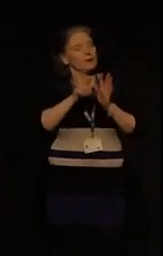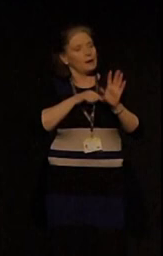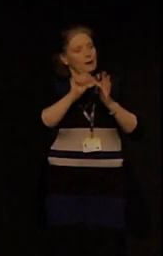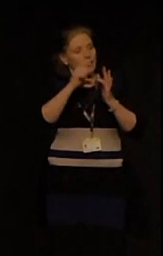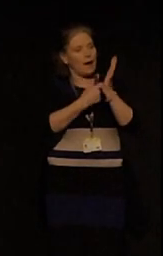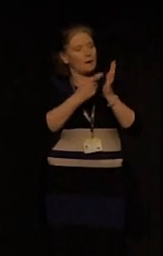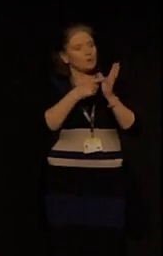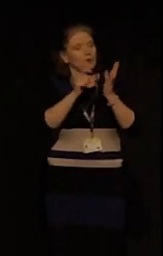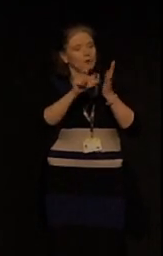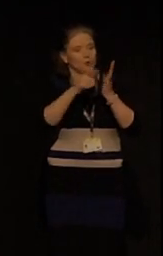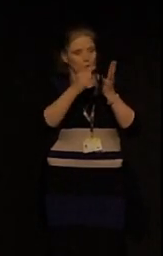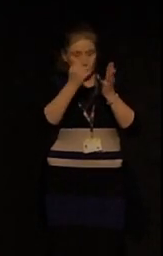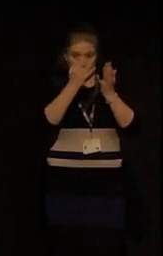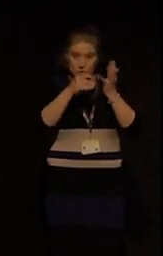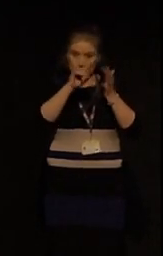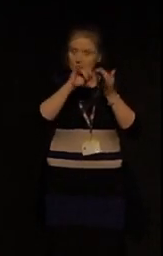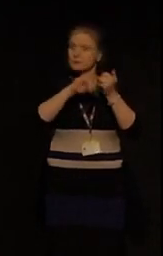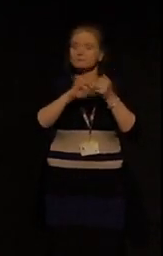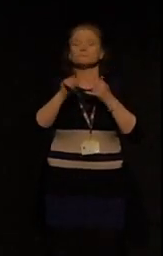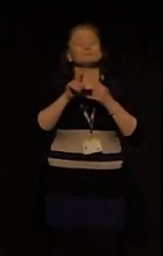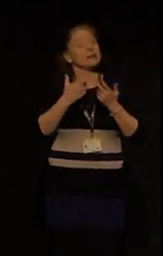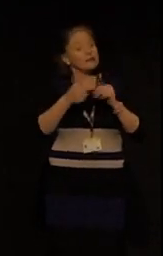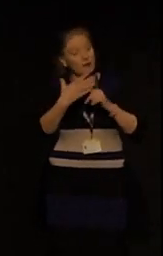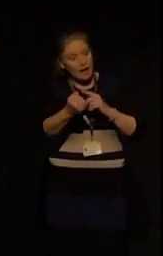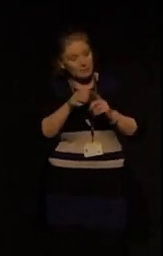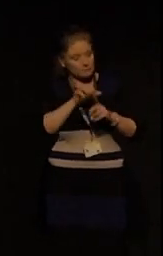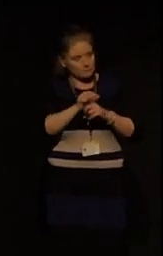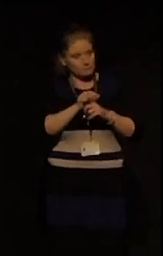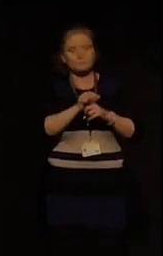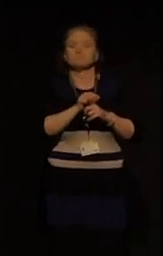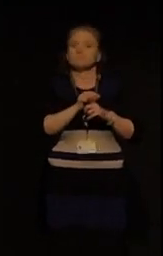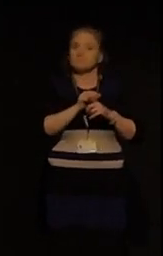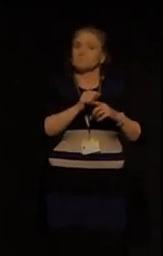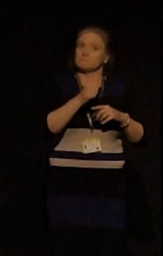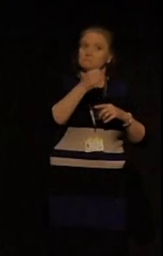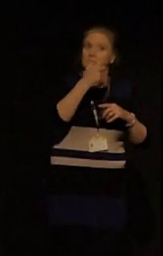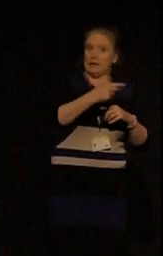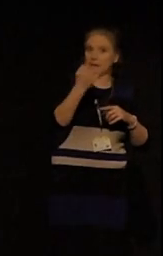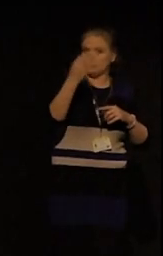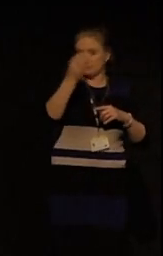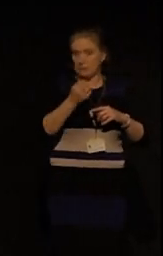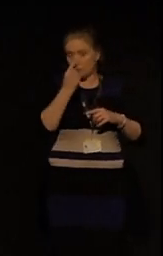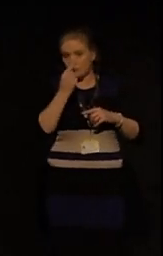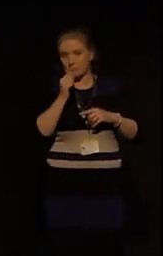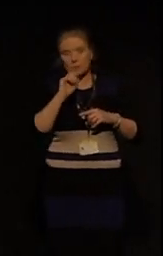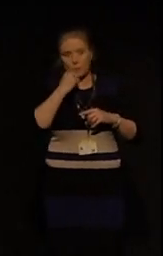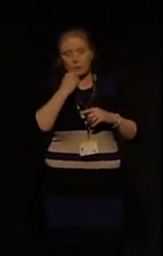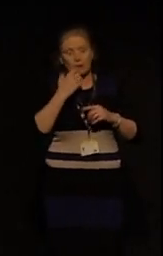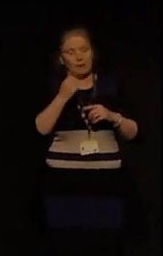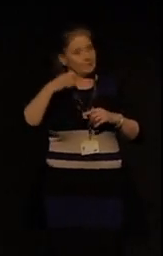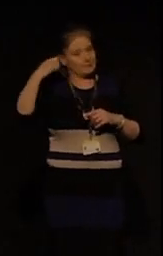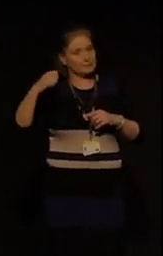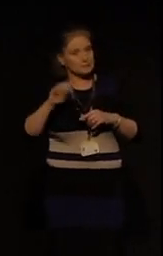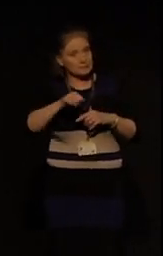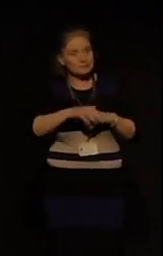around 9%. If you have hyperacusis, there's up to an 86% chance that you'll also have